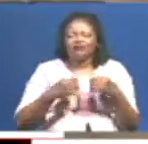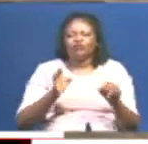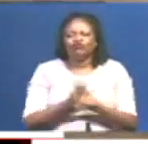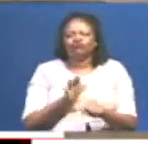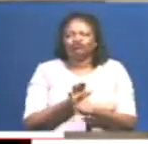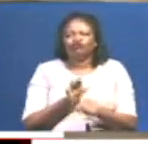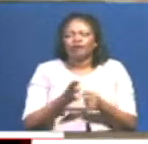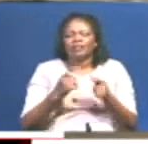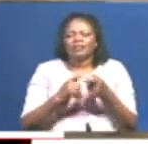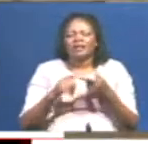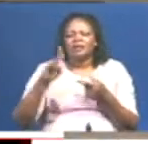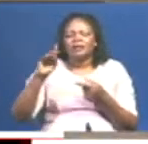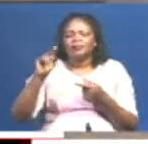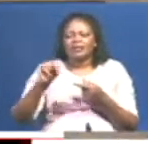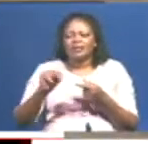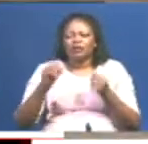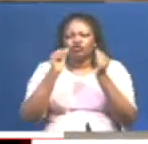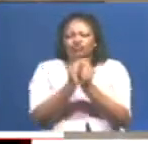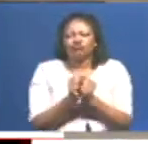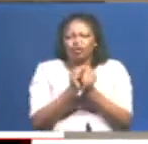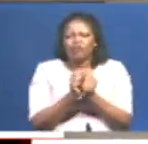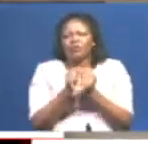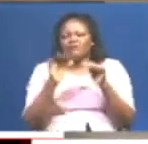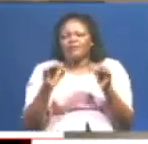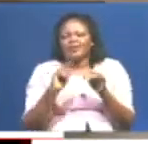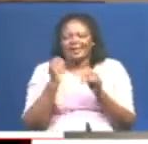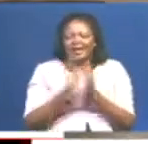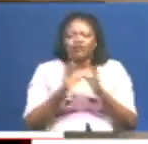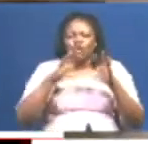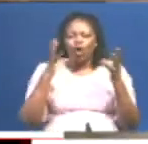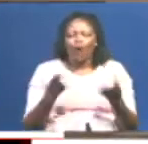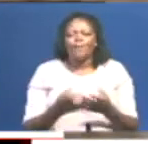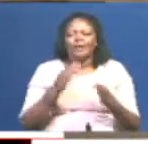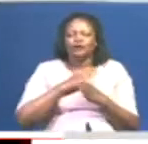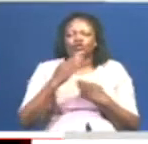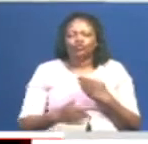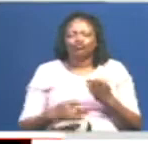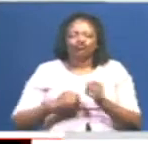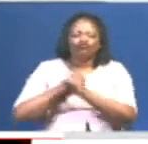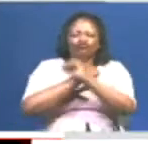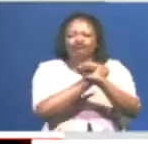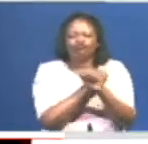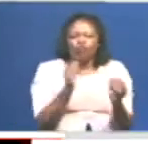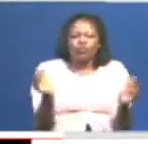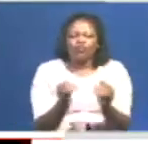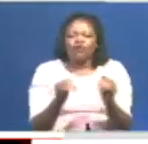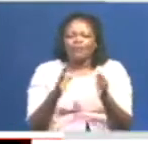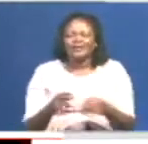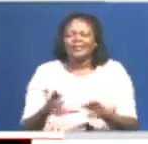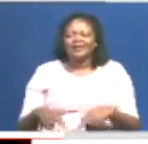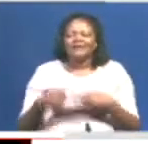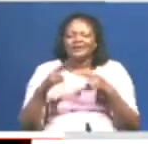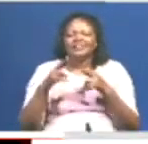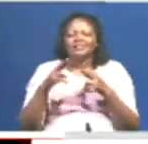Britam Holdings in partnership with Oxfam in Kenya and global insurer Swiss Re aims to cushion small-scale farmers living along the banks of the River